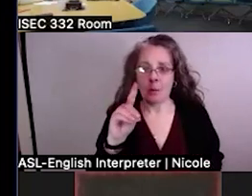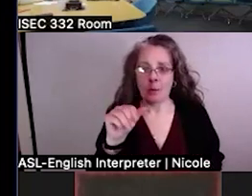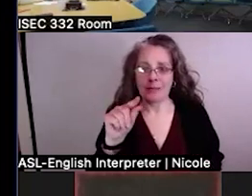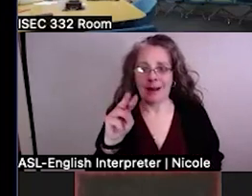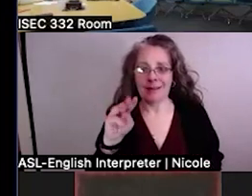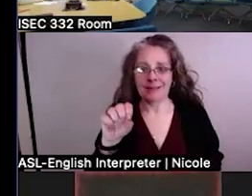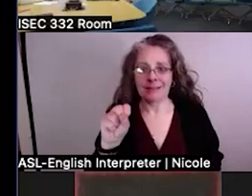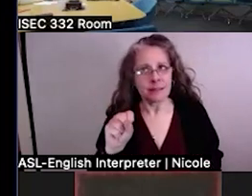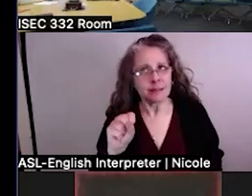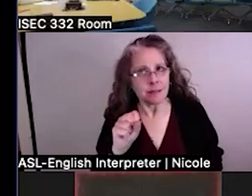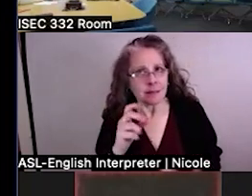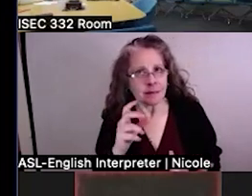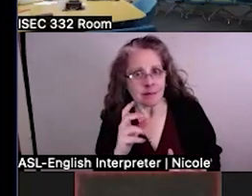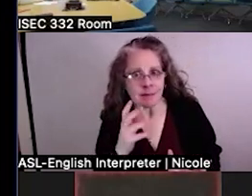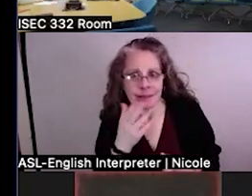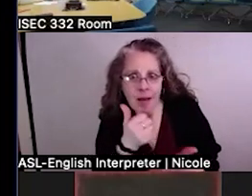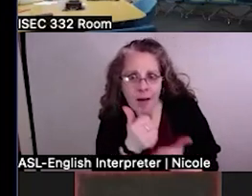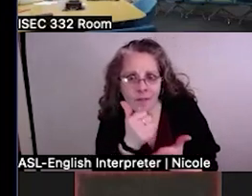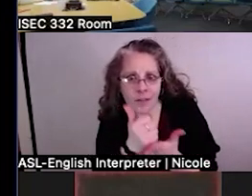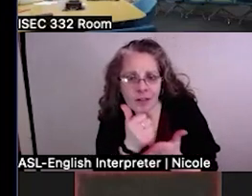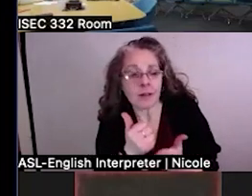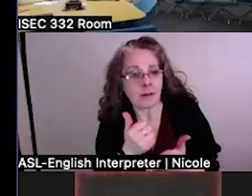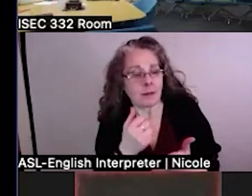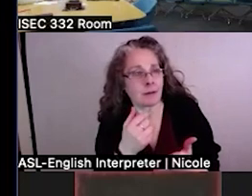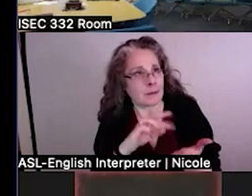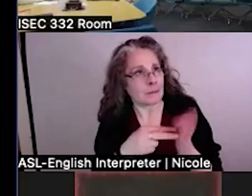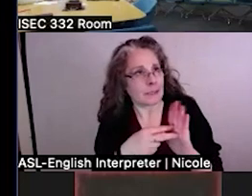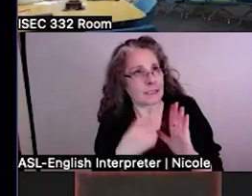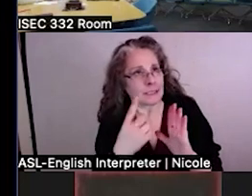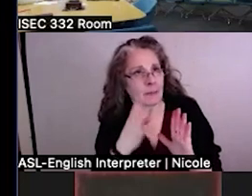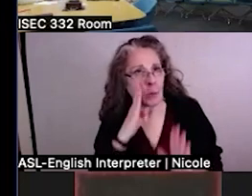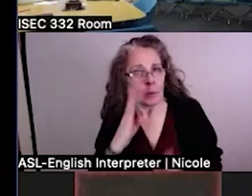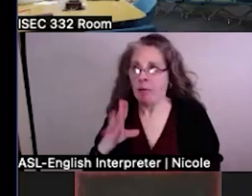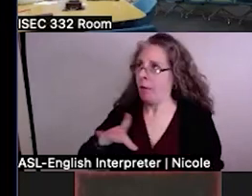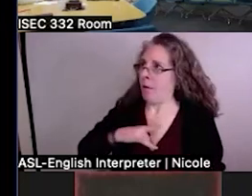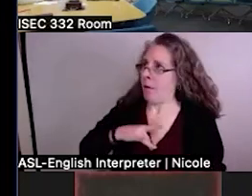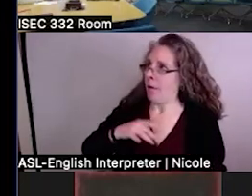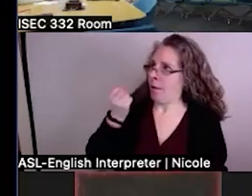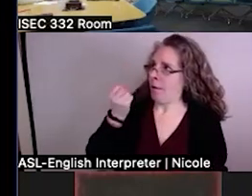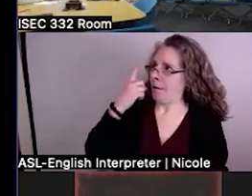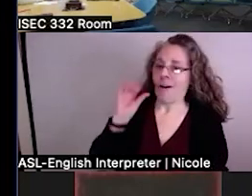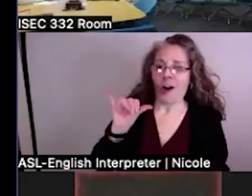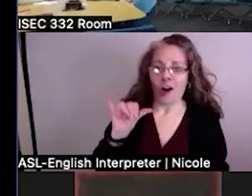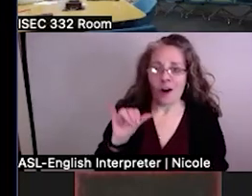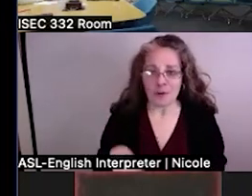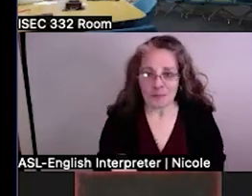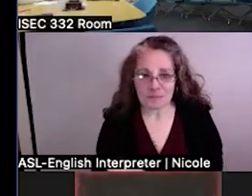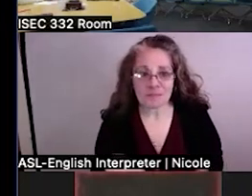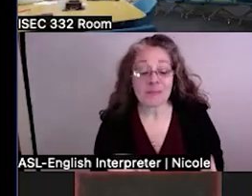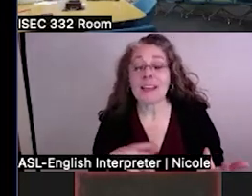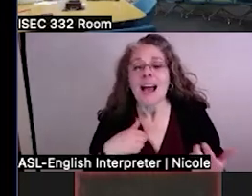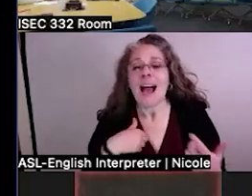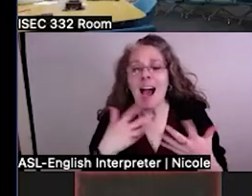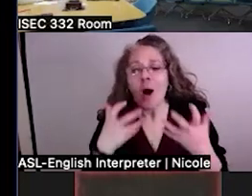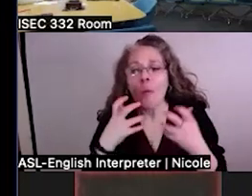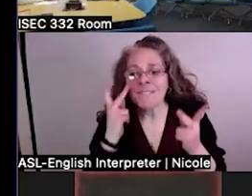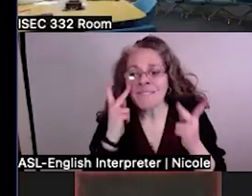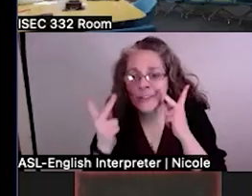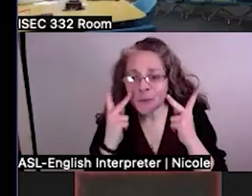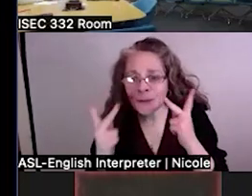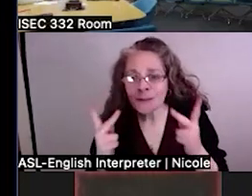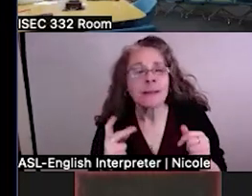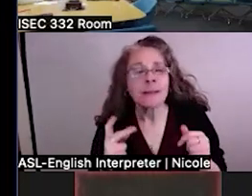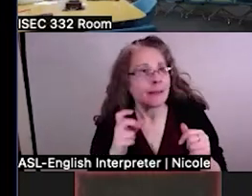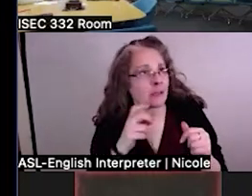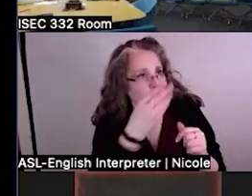if for an ADHD person, I always want a visual. So if you say something to me, I'll say, great, send me a text, send me an email, because I'm not